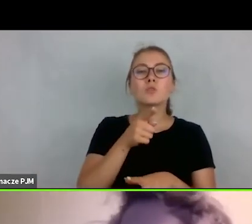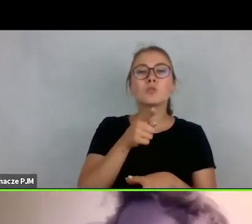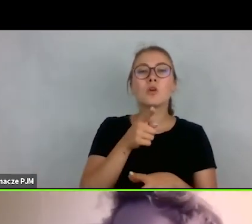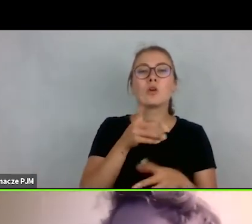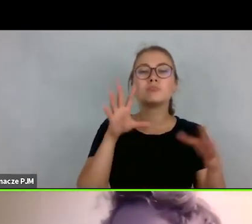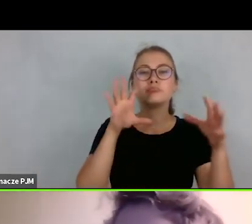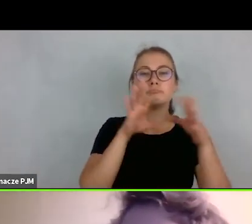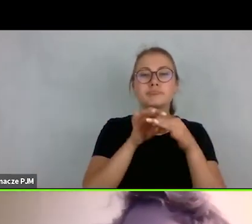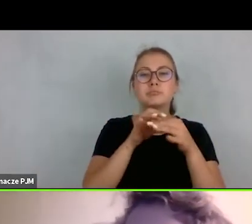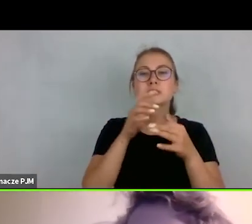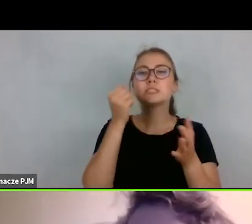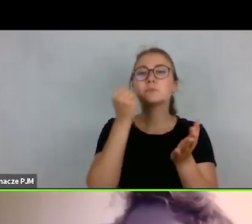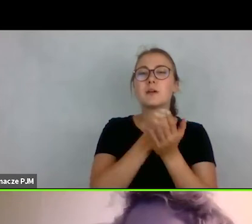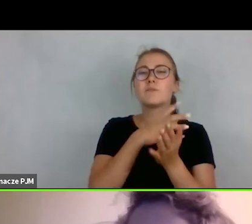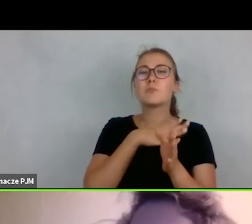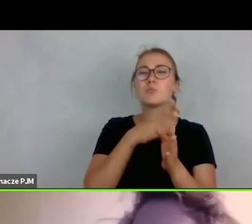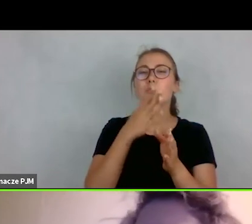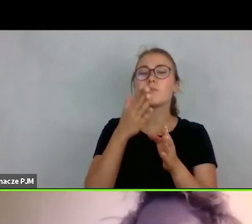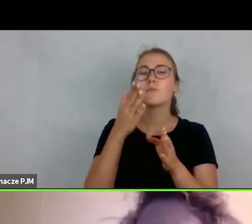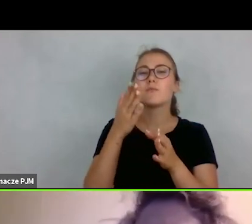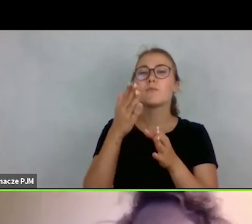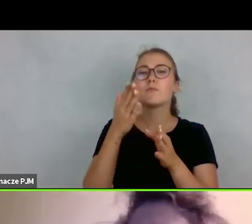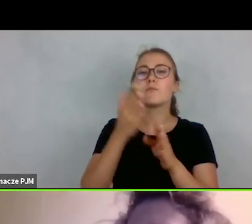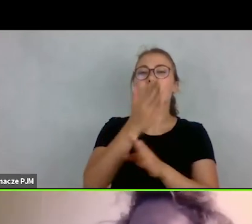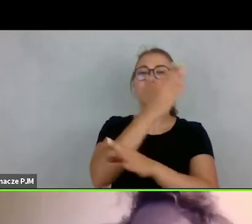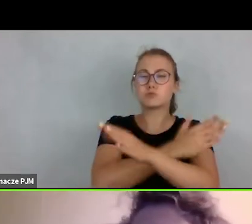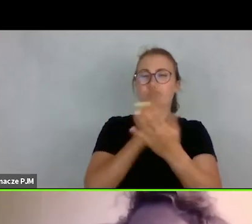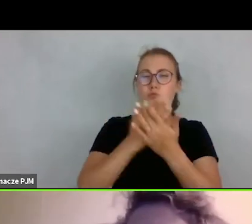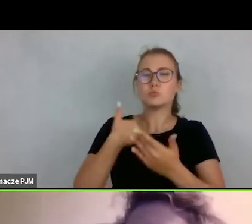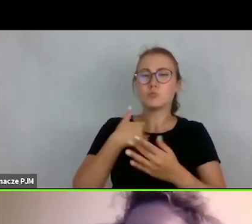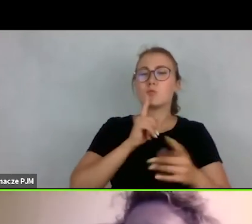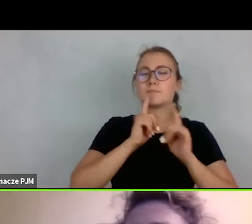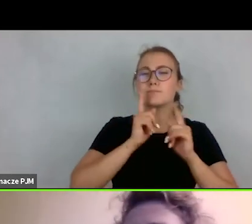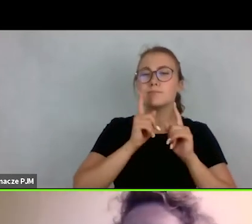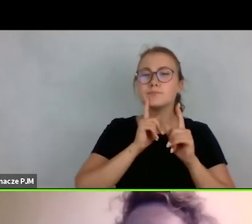to engage men in the first, there's a question about how